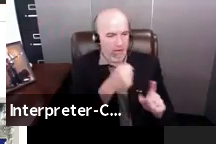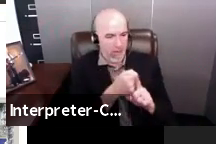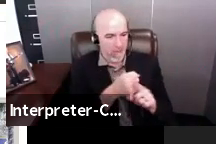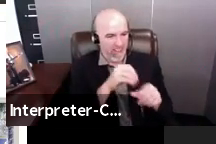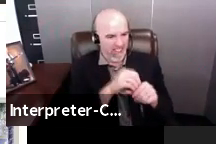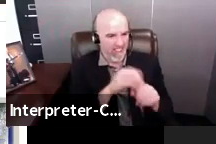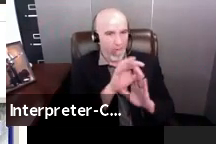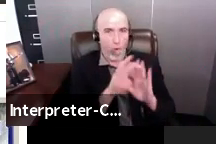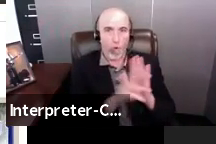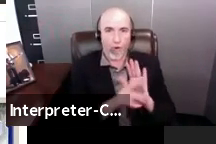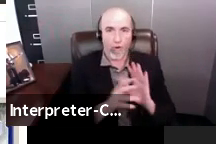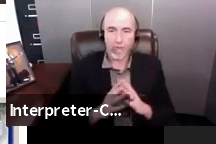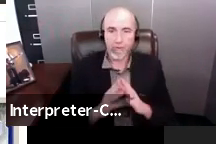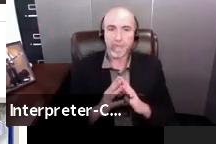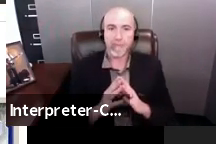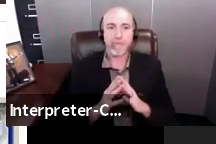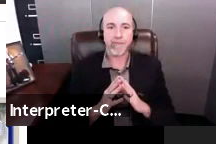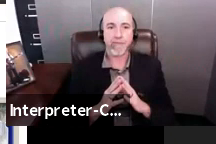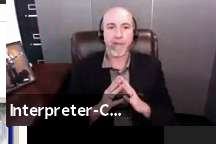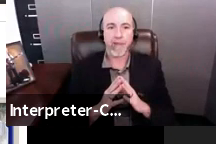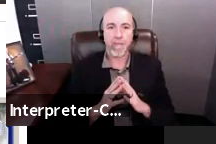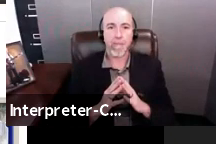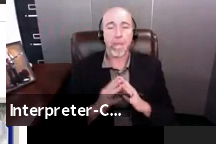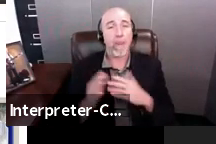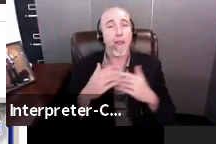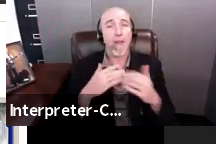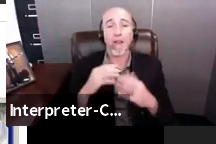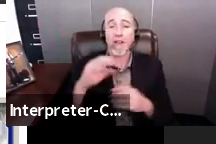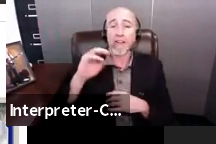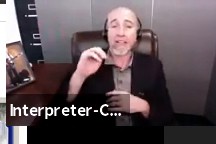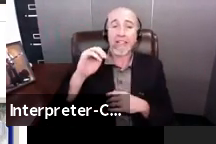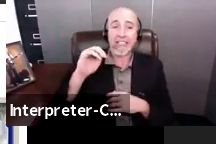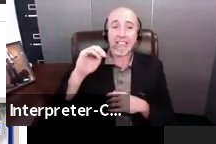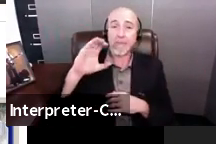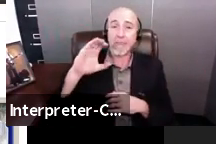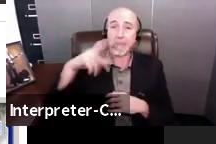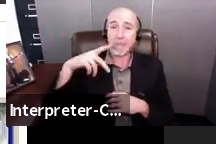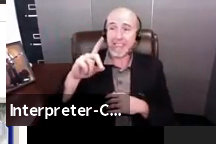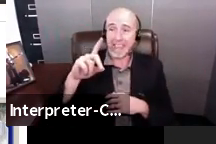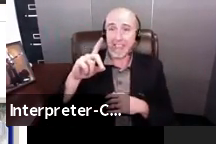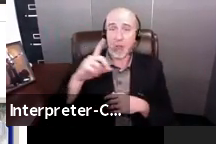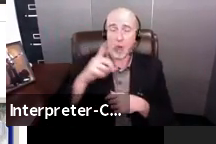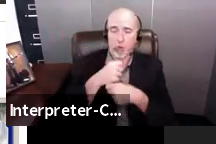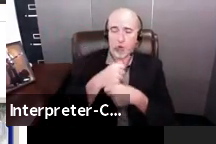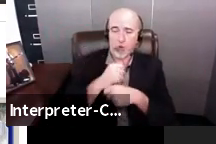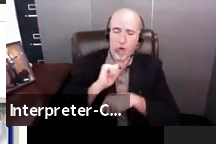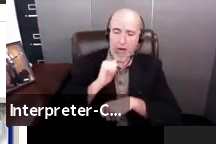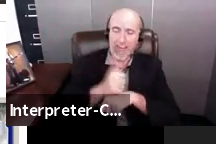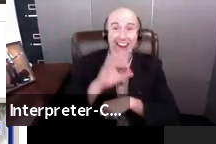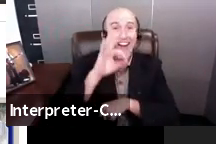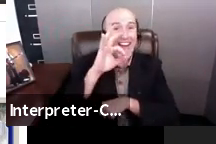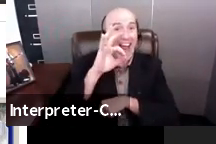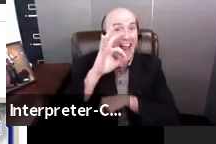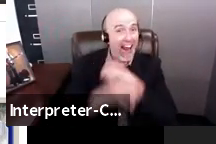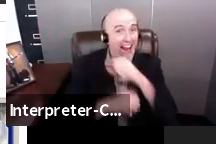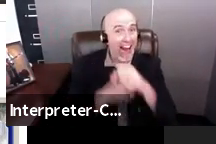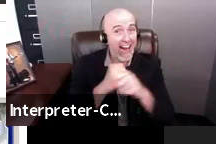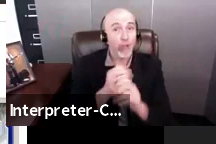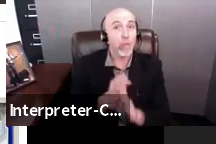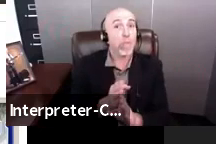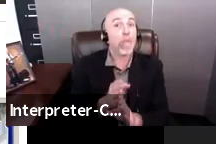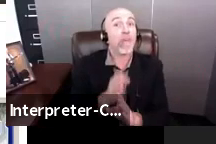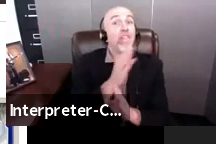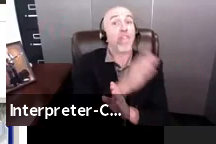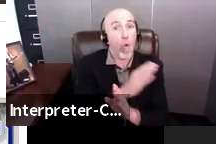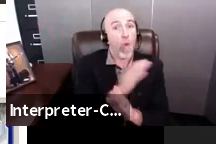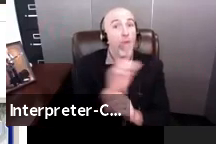Worth. Although the MCPD was created 9 years before the passage of the ADA